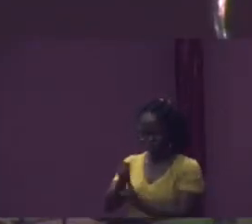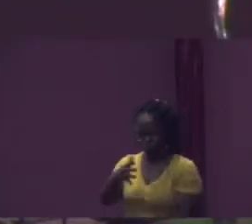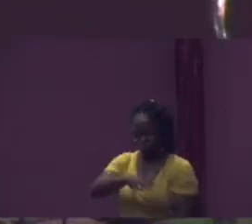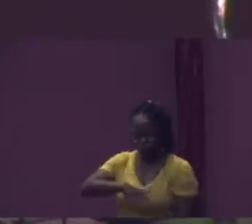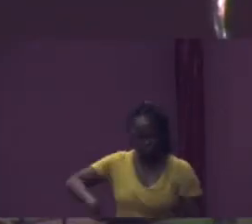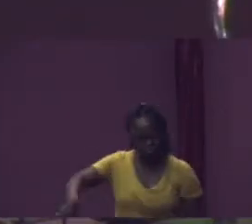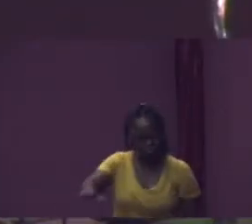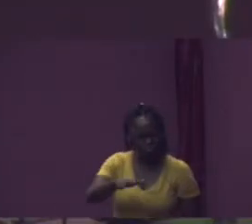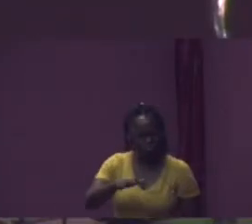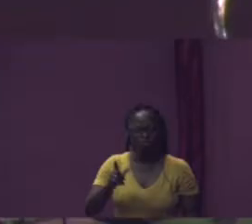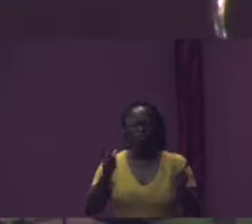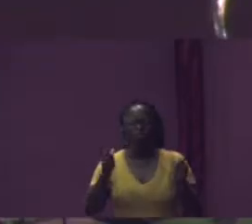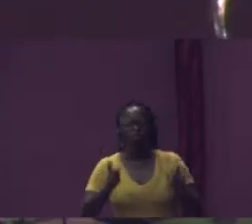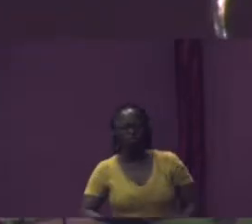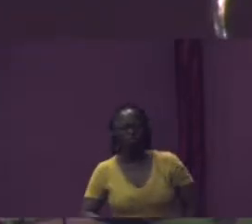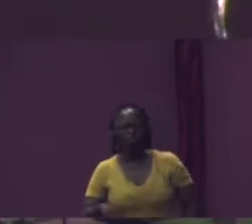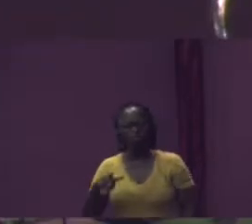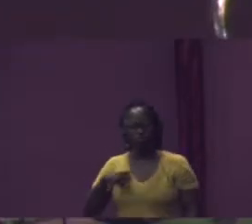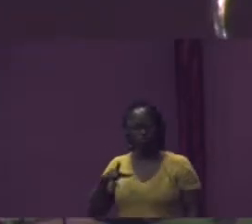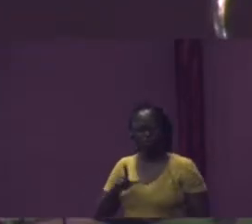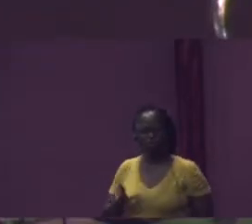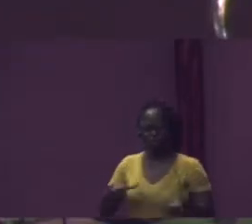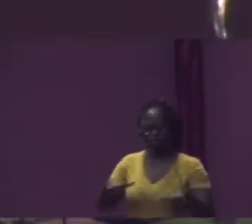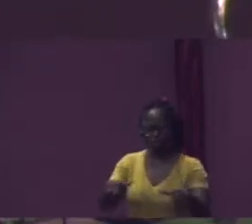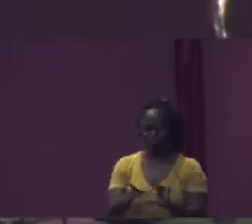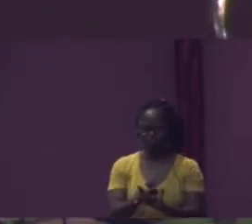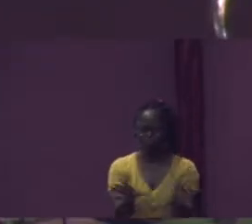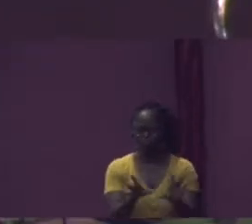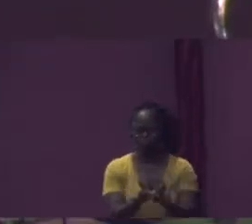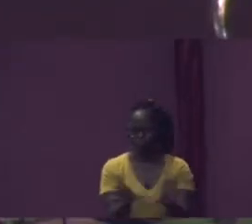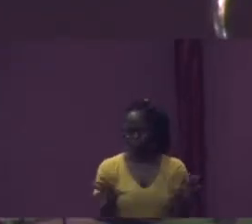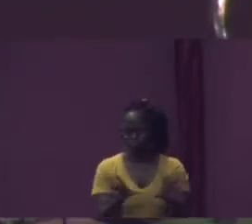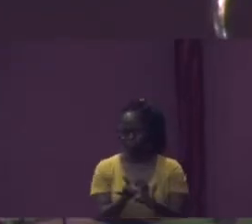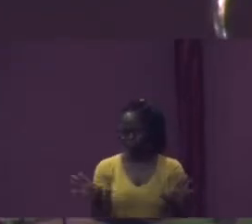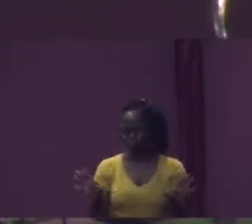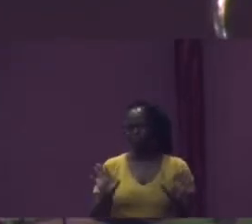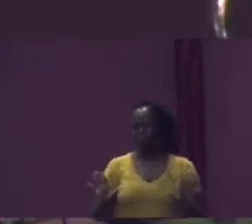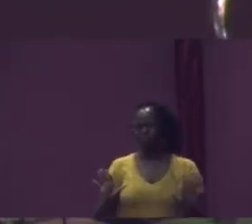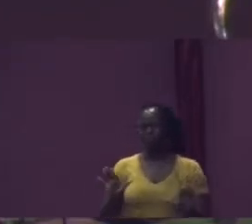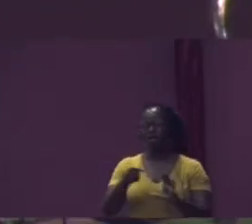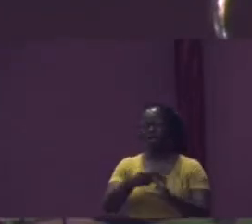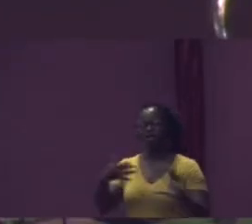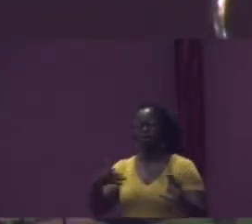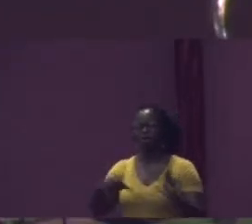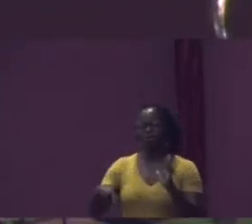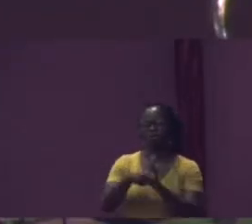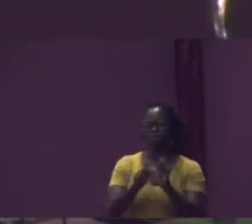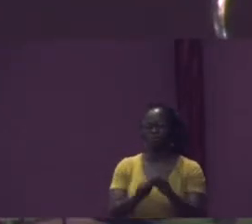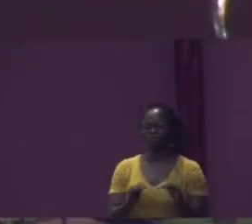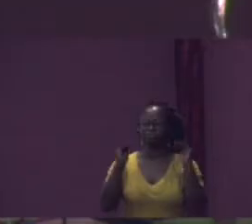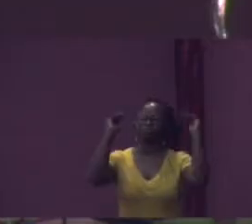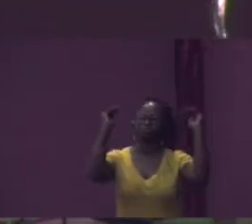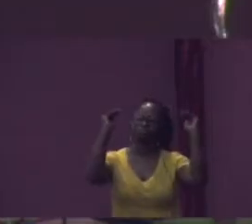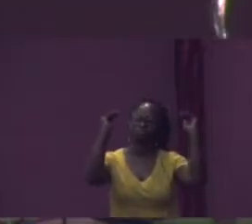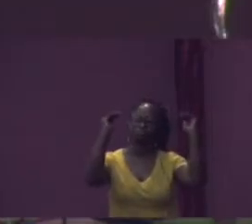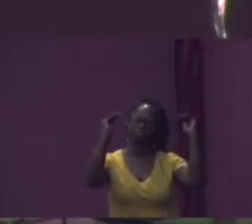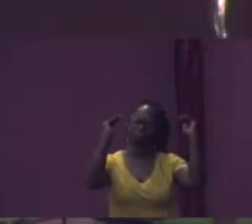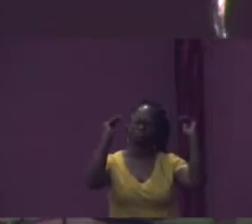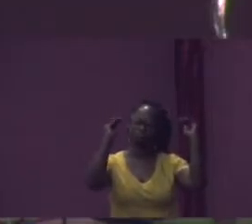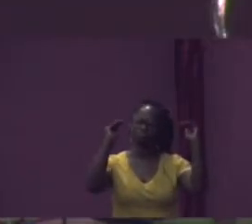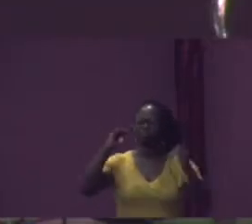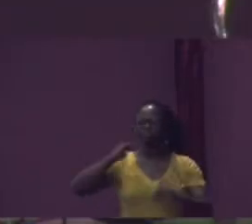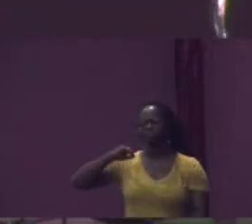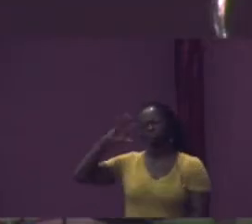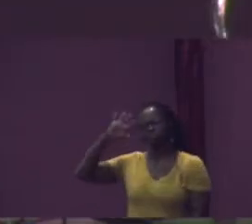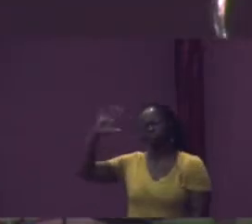life becomes less precarious. It is more characteristic of privilege. Social theorist Beck, in his